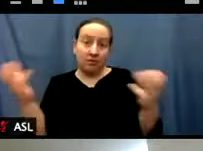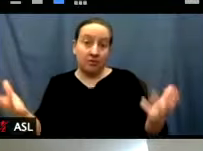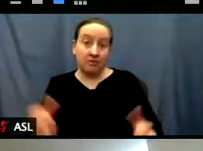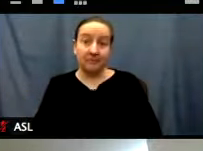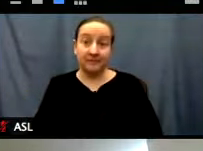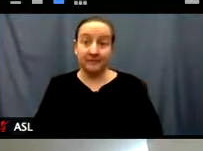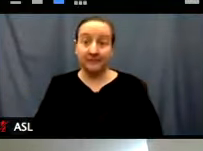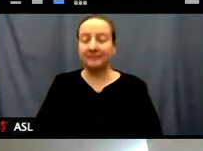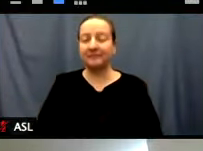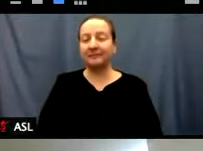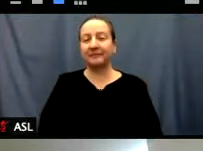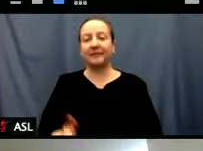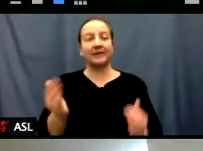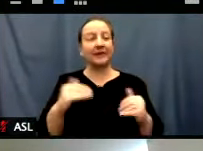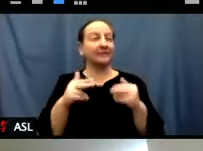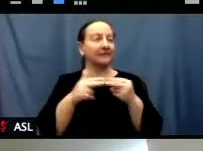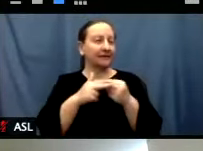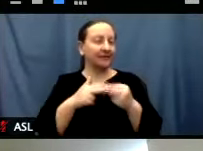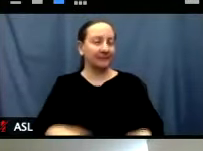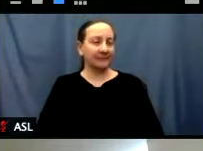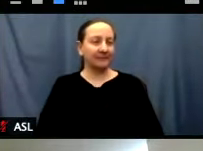please.